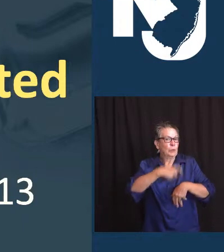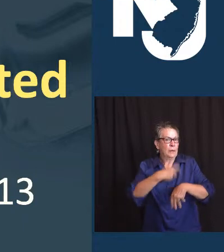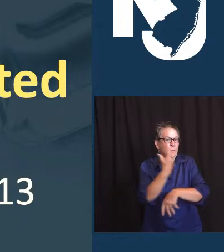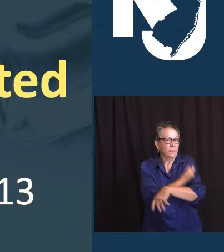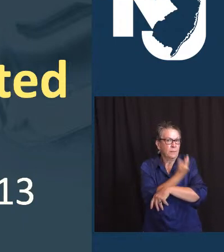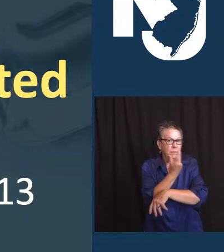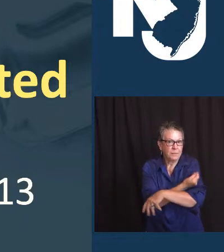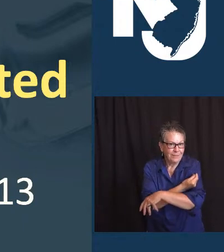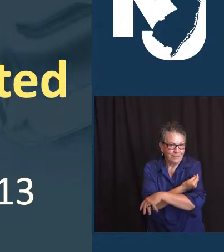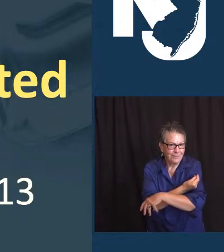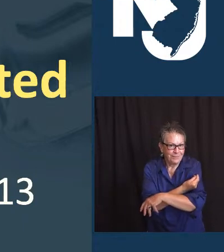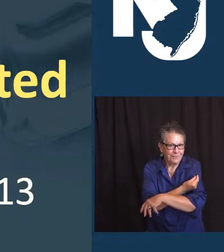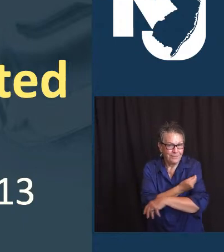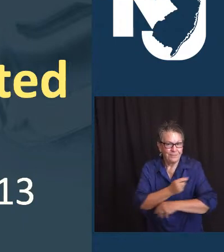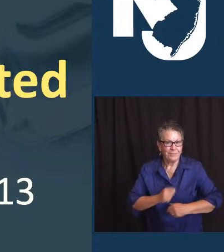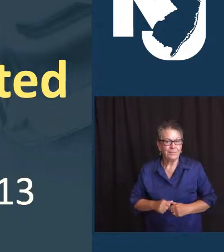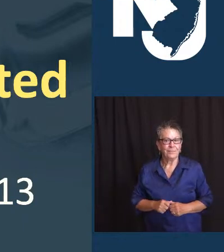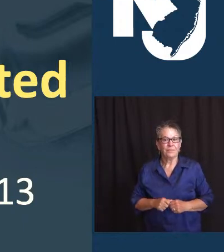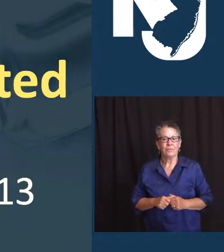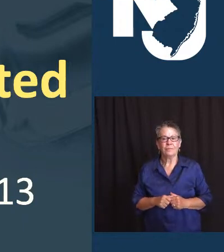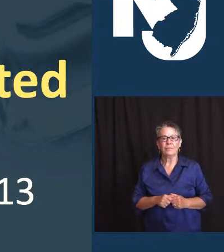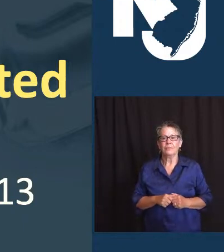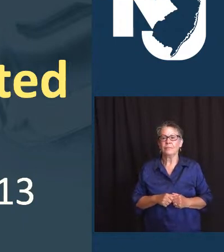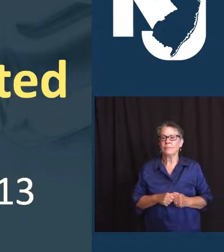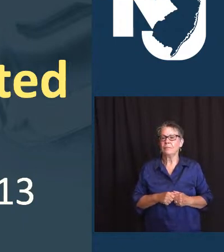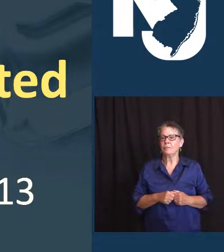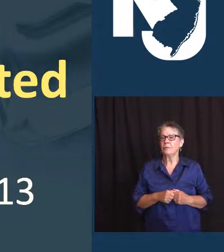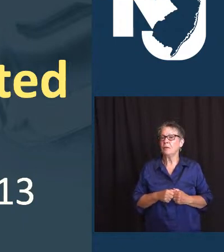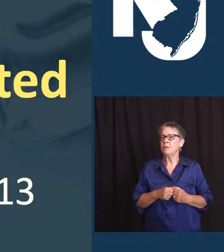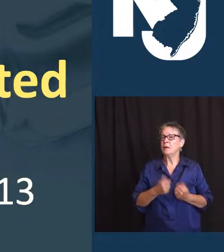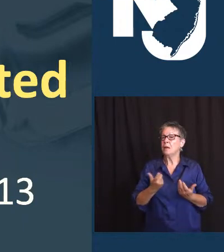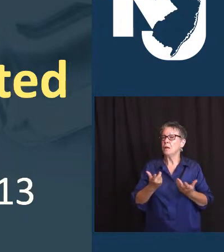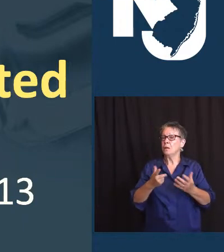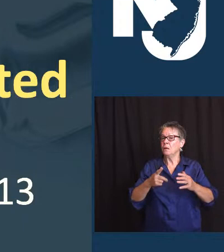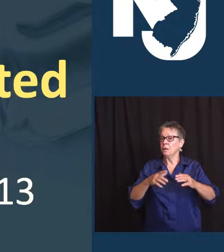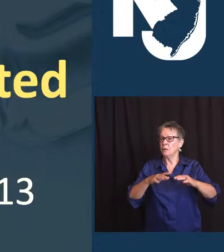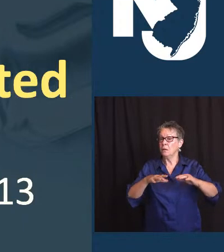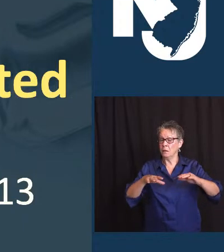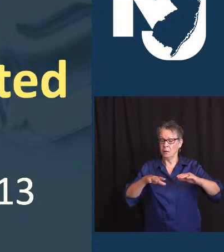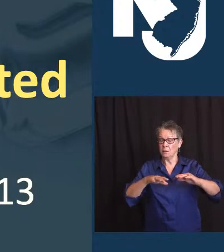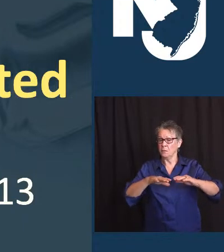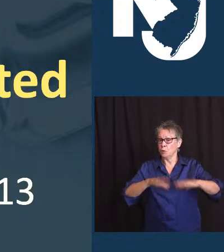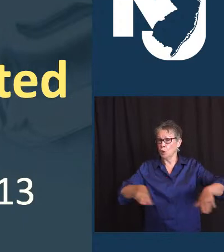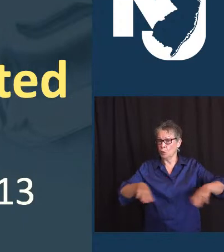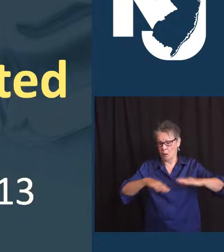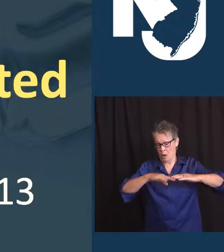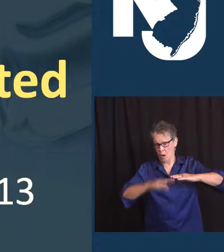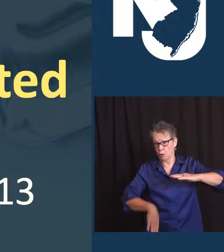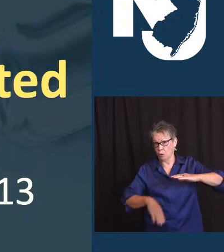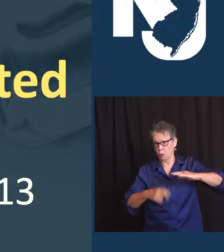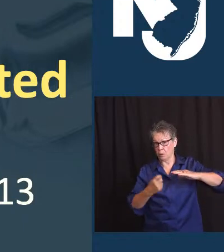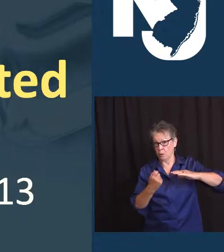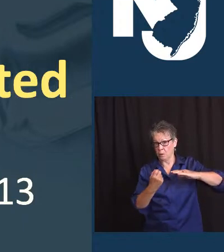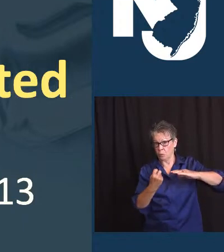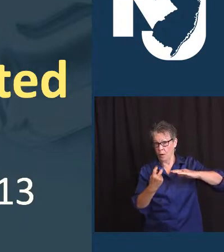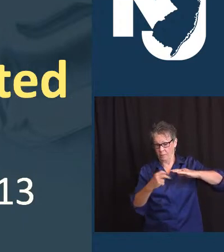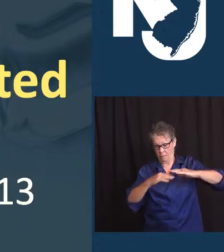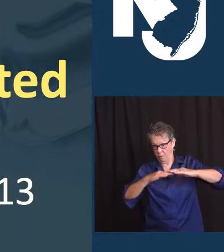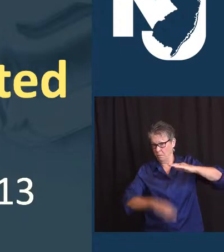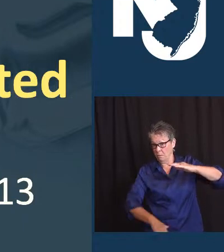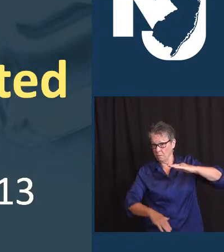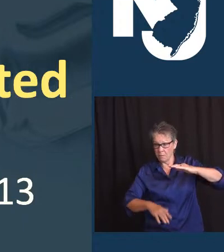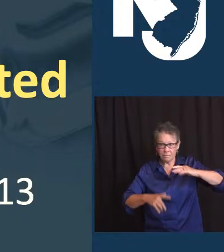remain unvaccinated, the greater the possibility that a child, by the way, your own child or one of their playmates, a niece, a